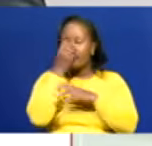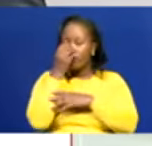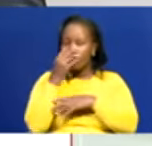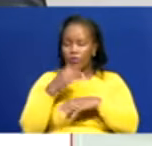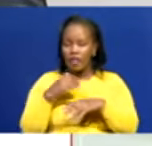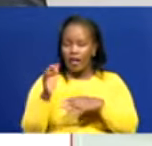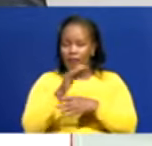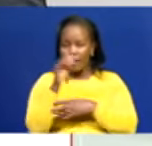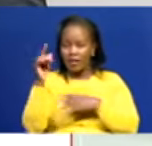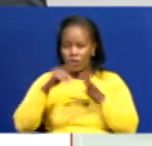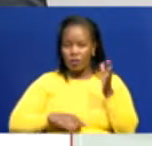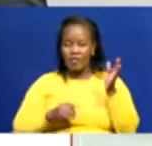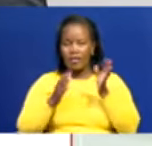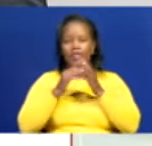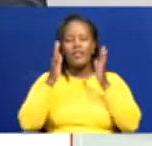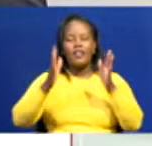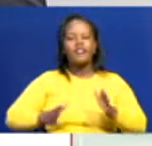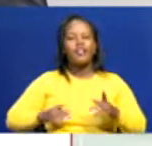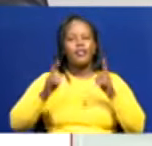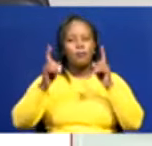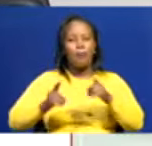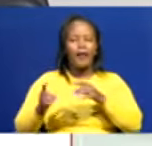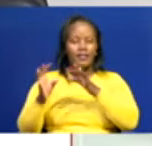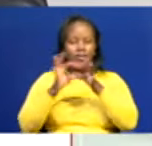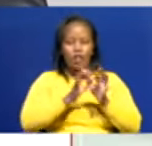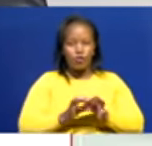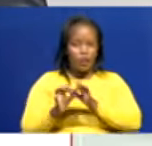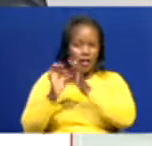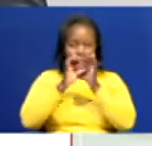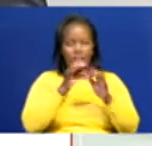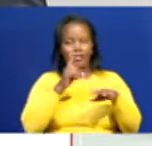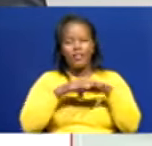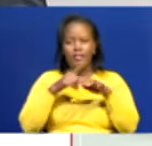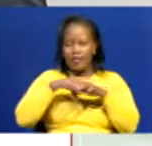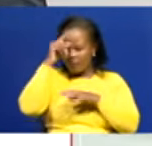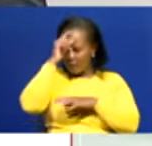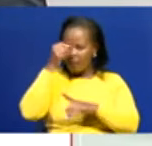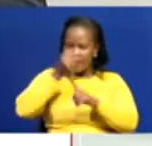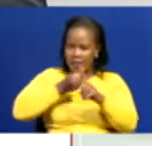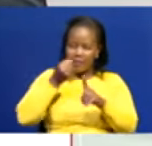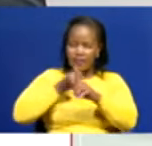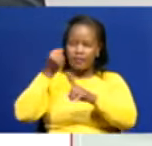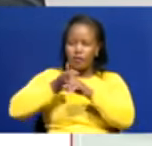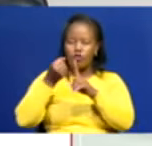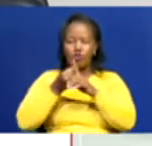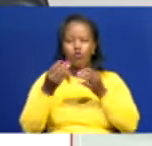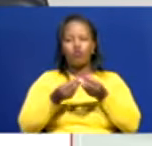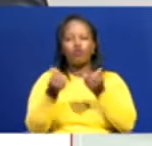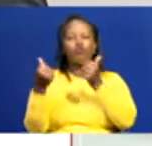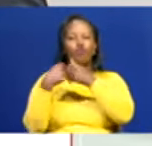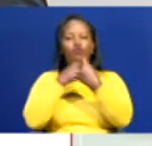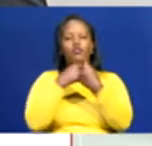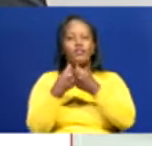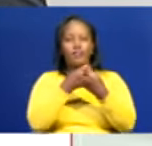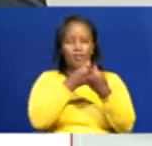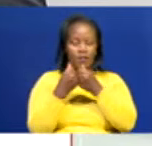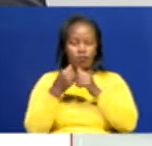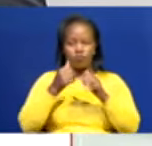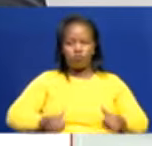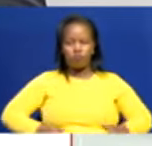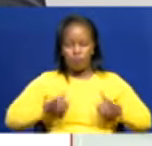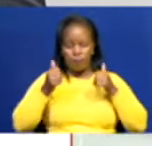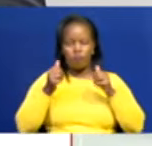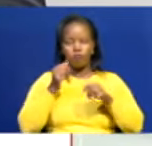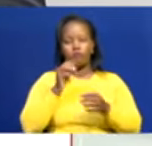of purpose amongst leaders as his government works to reduce the high cost of living and address unemployment. The head of state, who attended